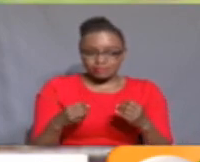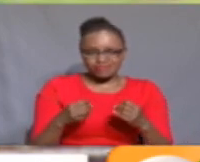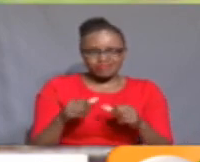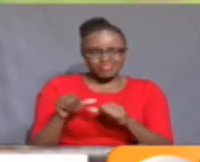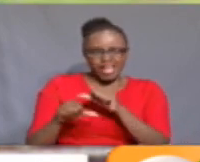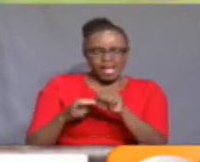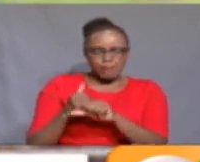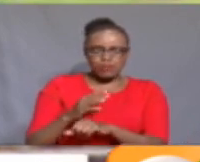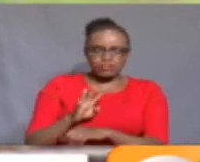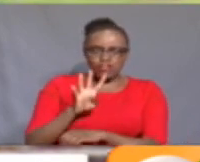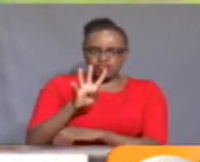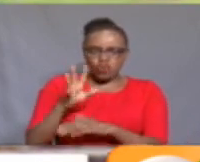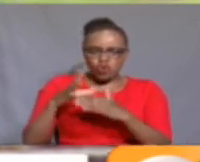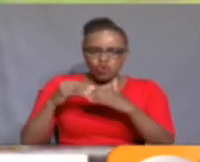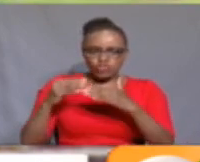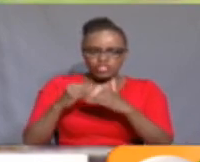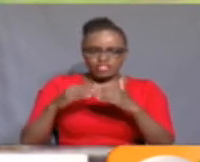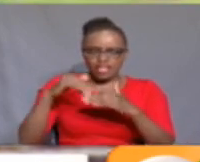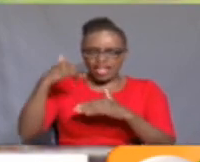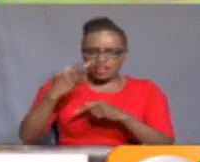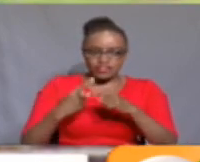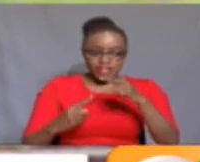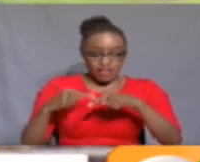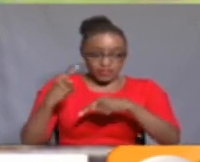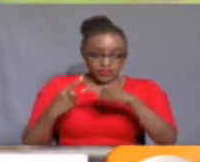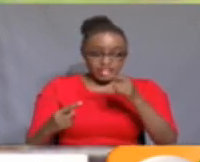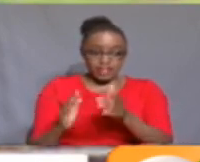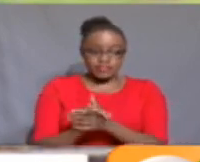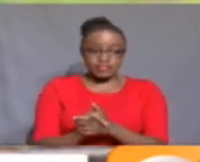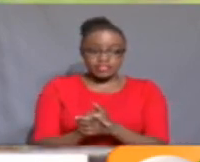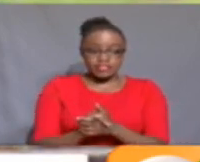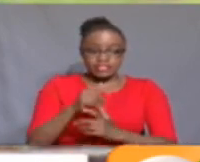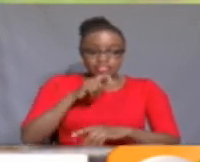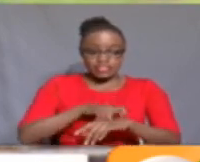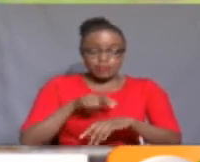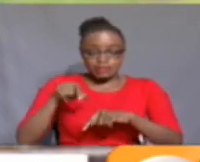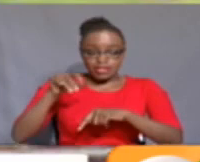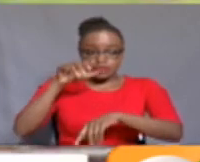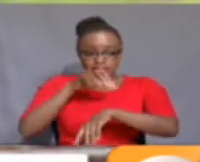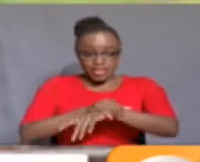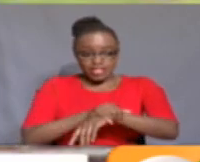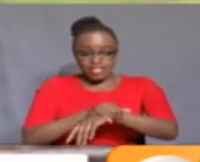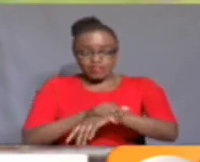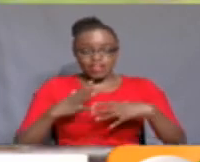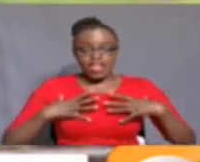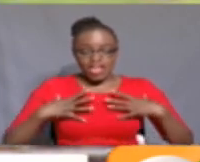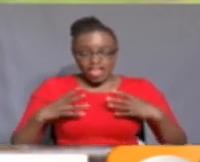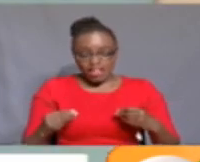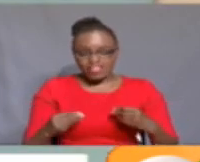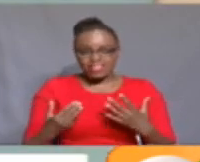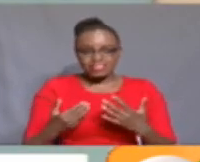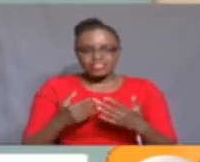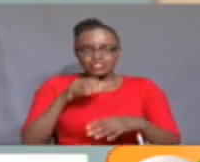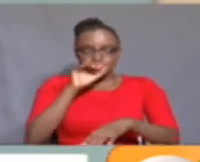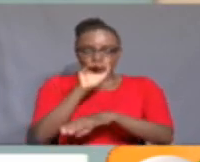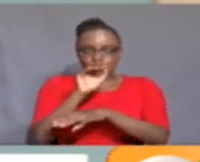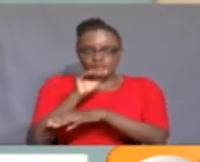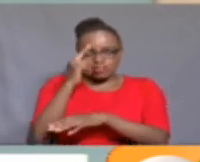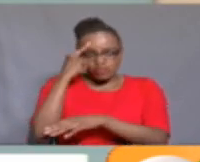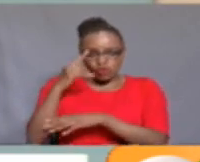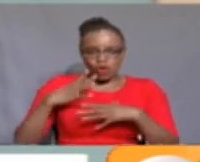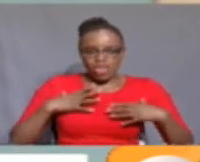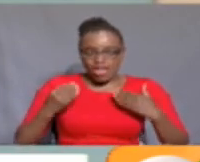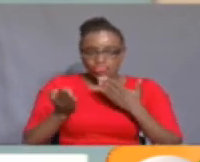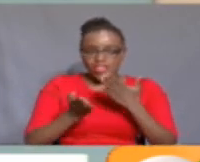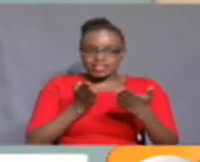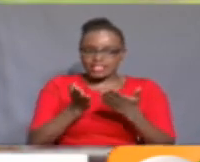around $4 per year, and whenever he gets to a health facility to seek for health services, he